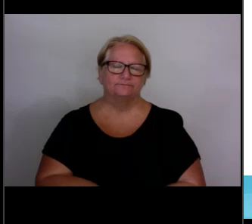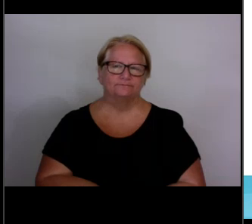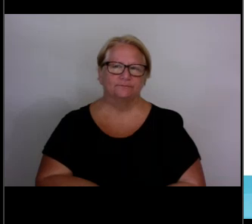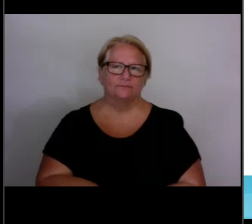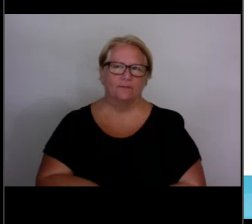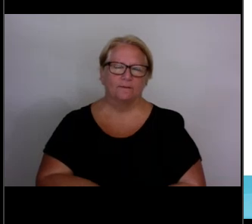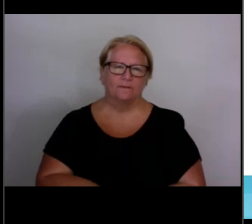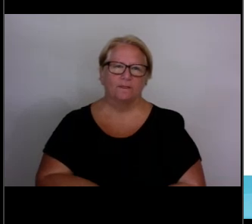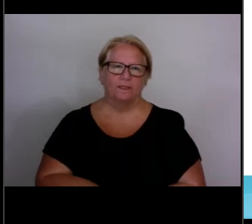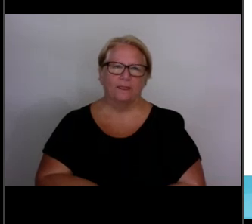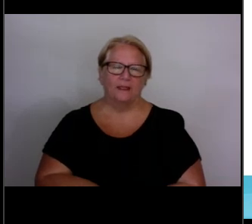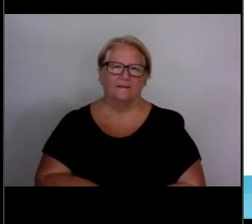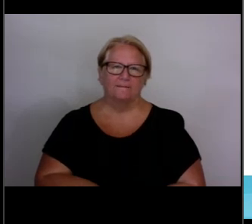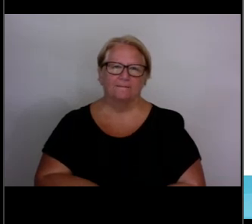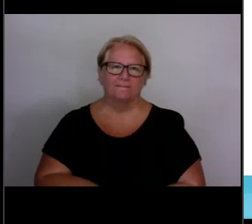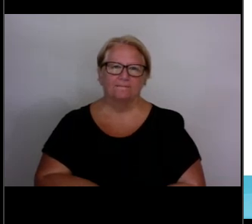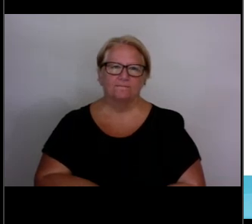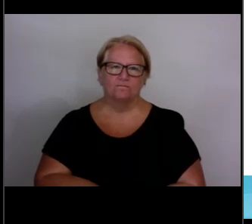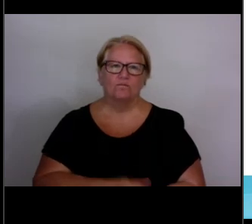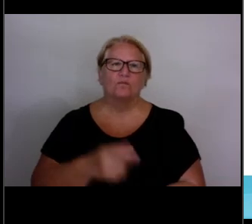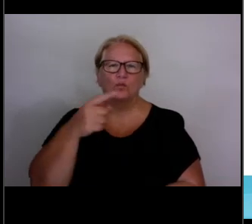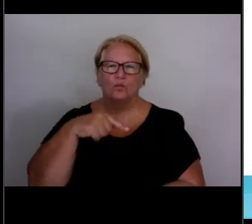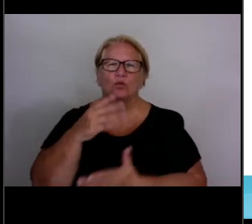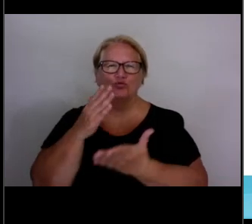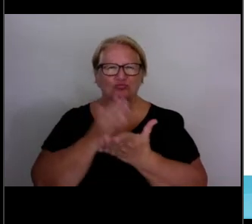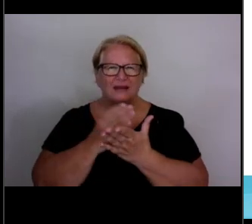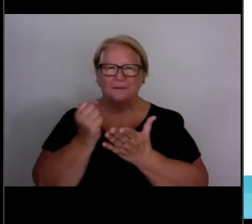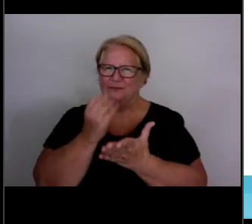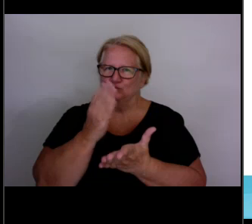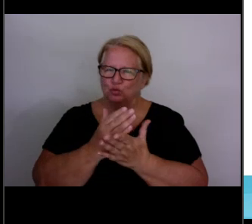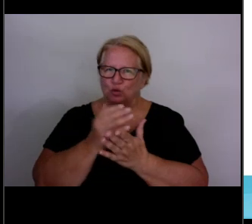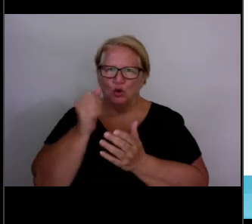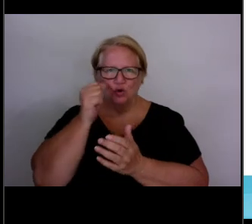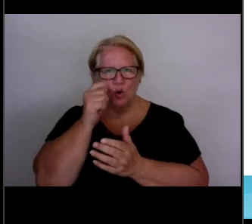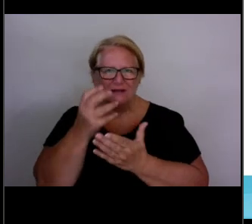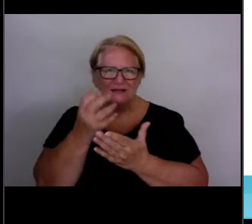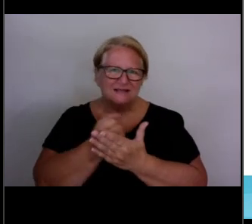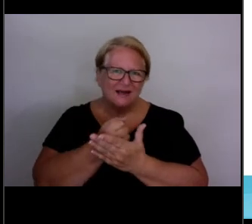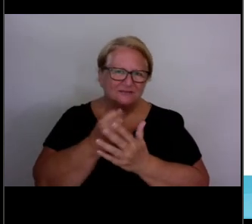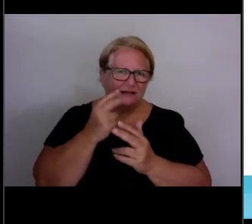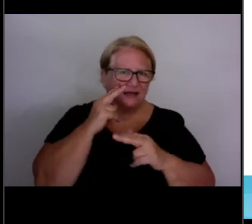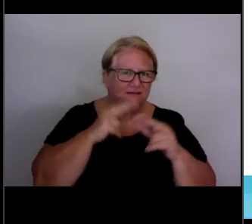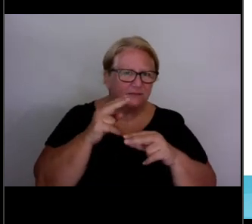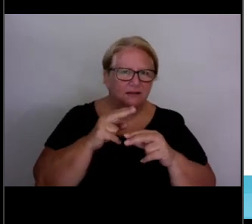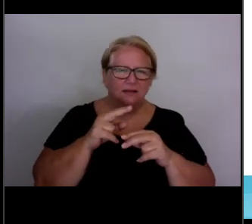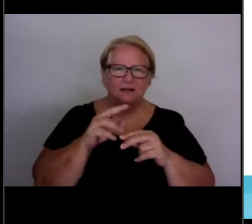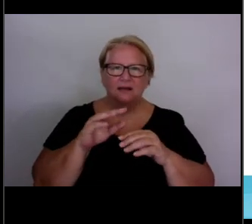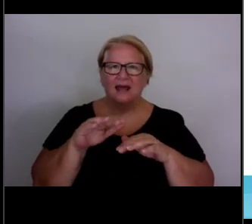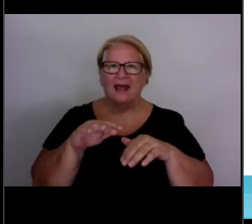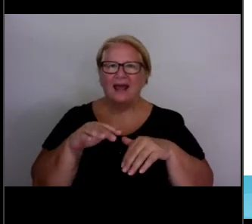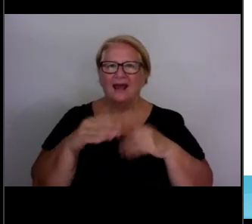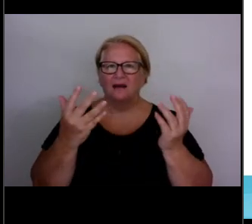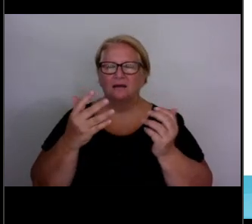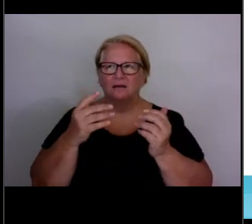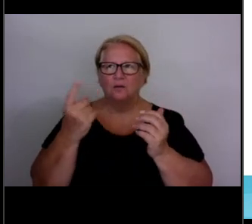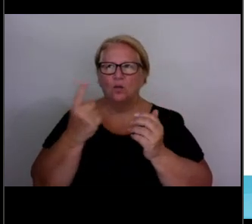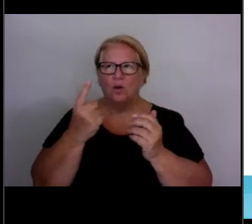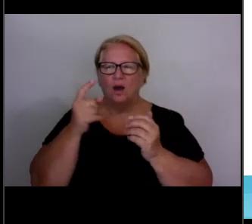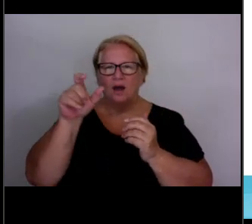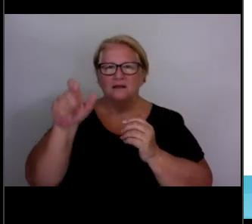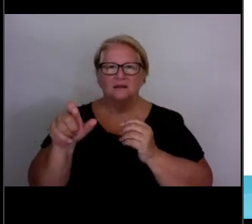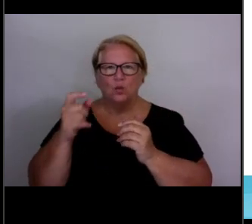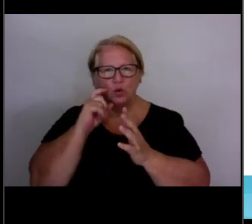really mindful of that additional layer of risk and safety assessment that, you know, any one of us, any practitioner would be doing in those sorts of